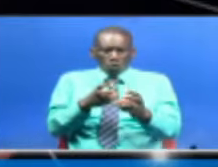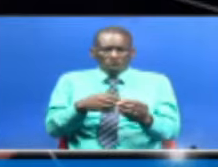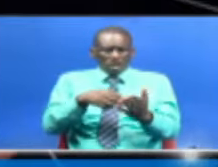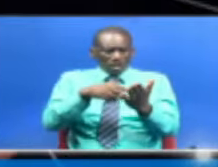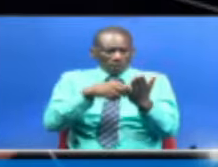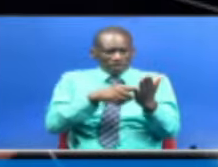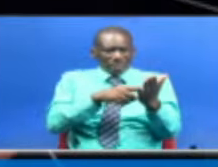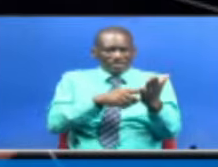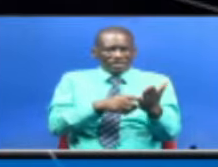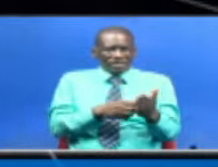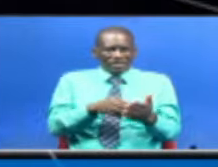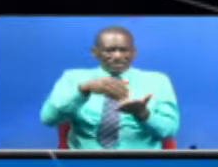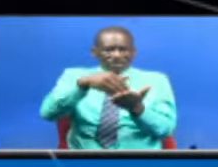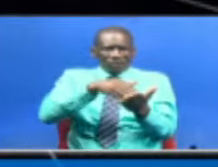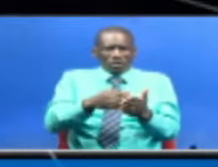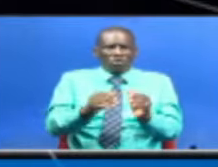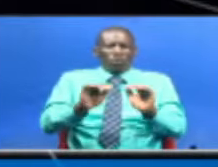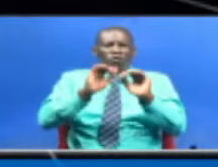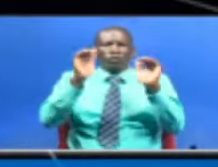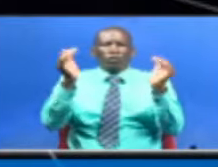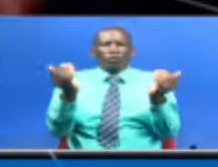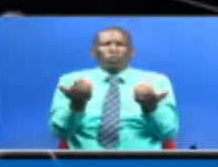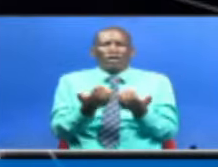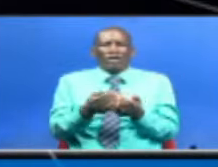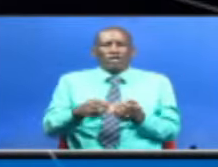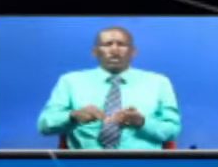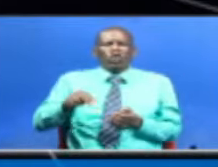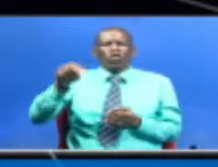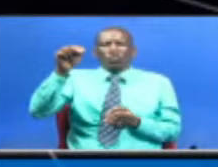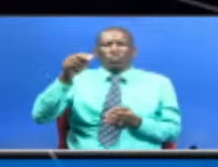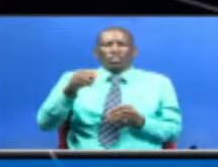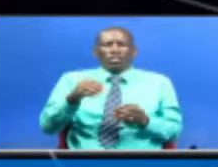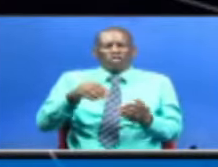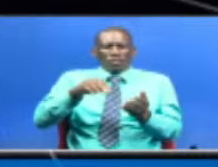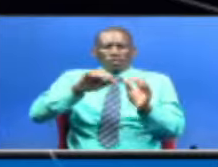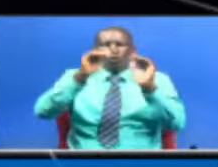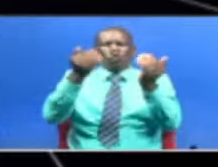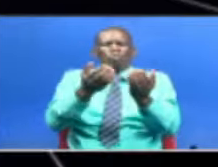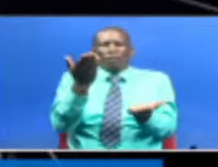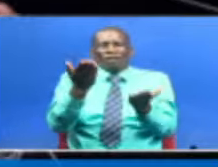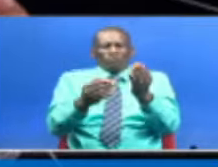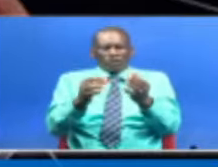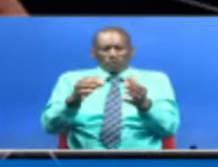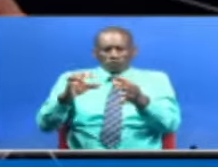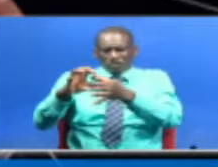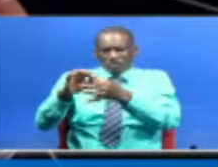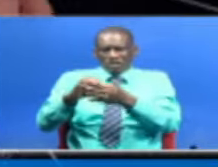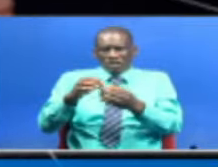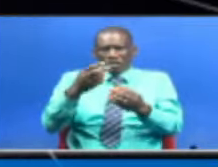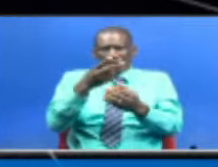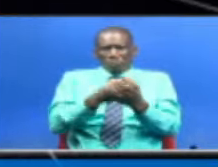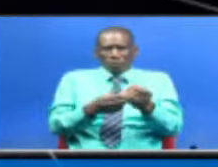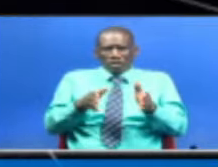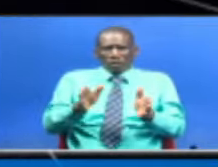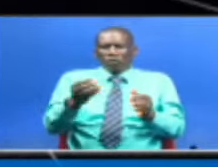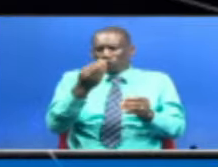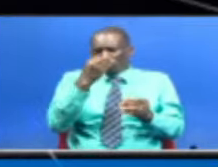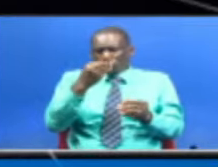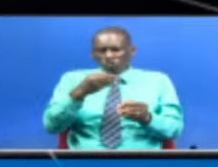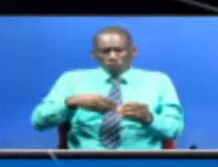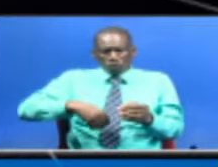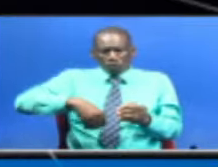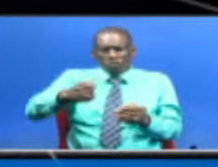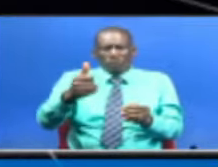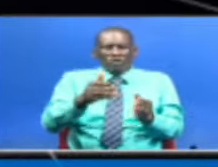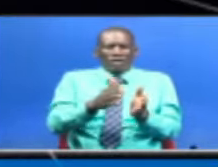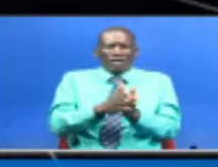vulnerability of global, you know, value chains, such as, you know, both in terms of food imports